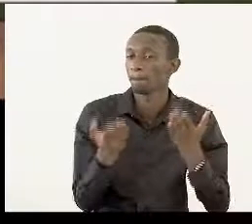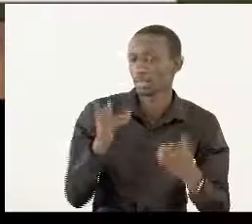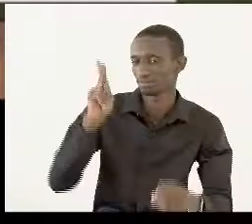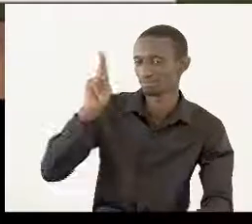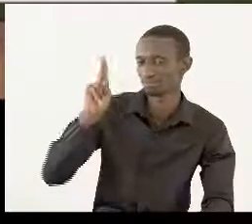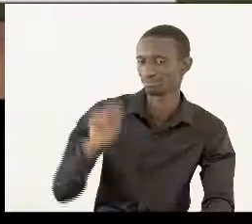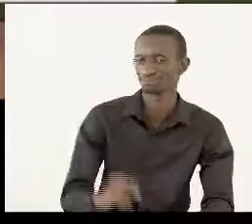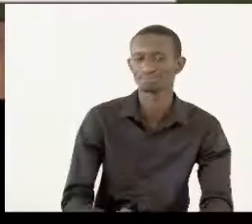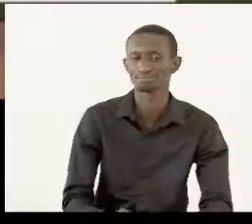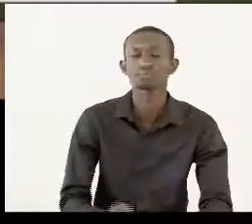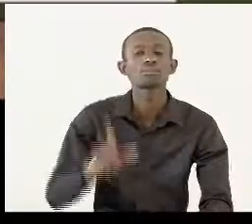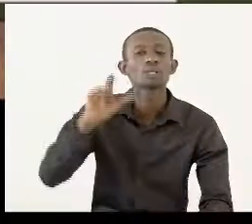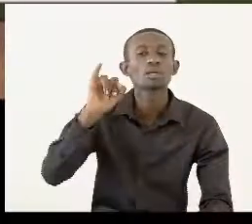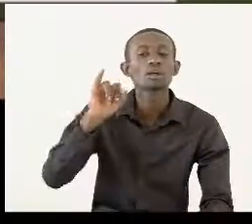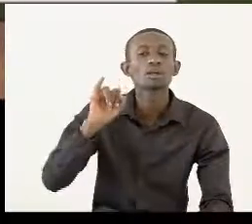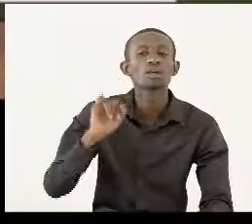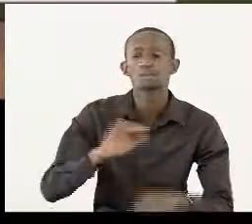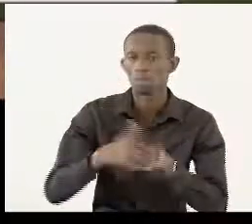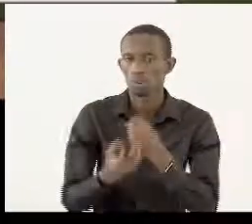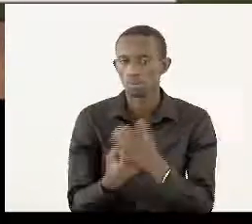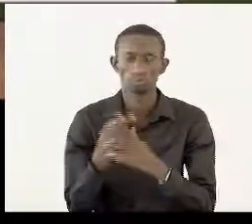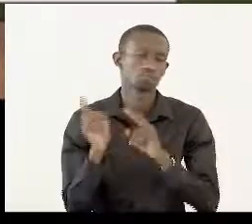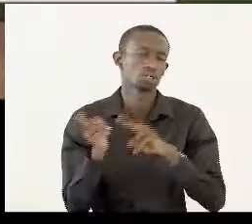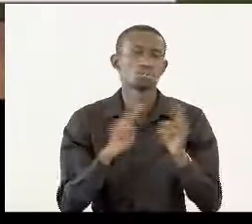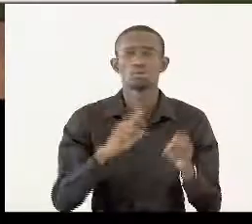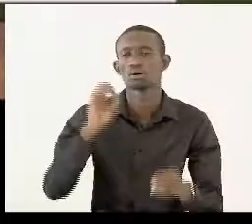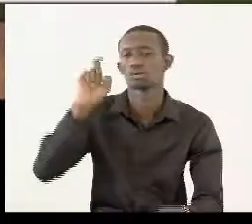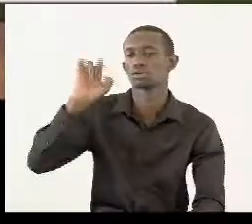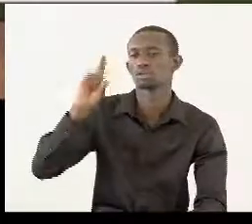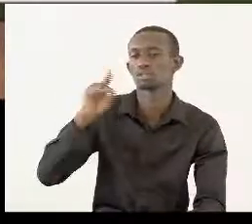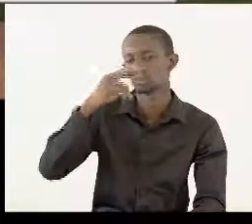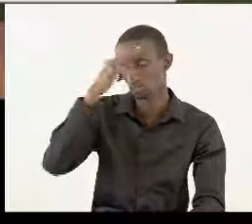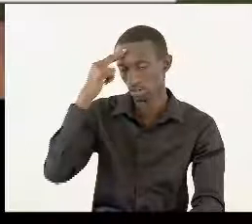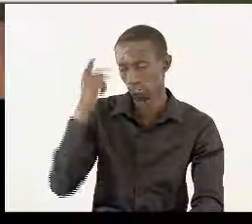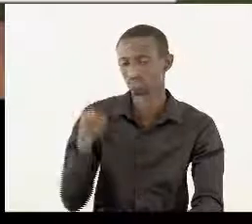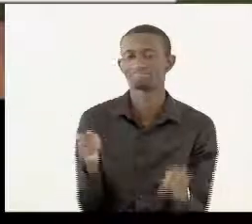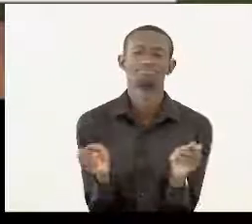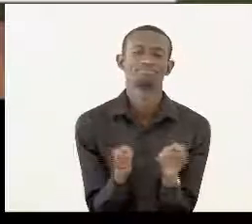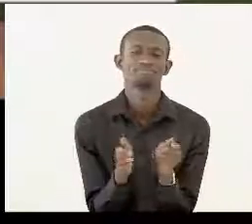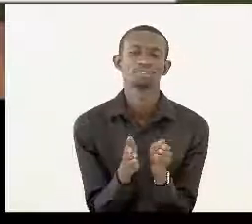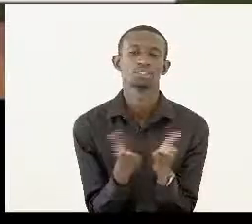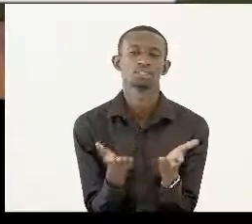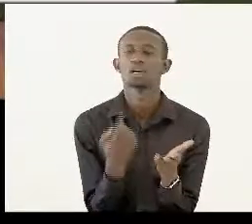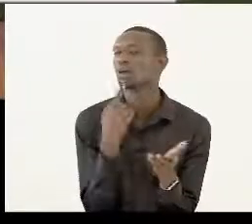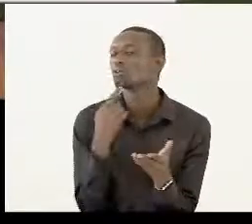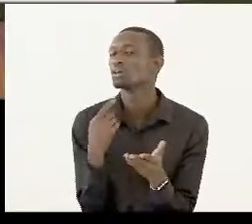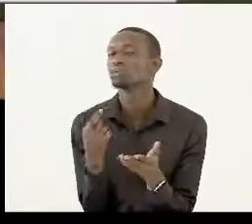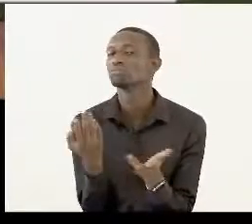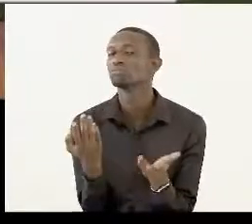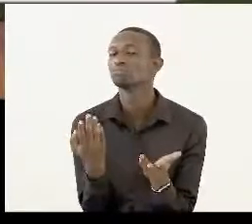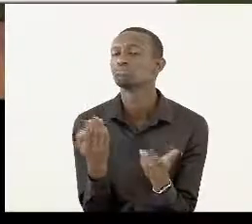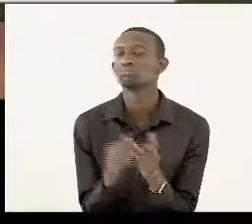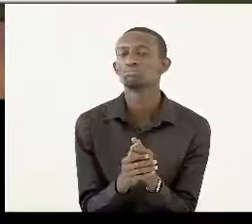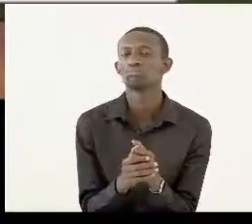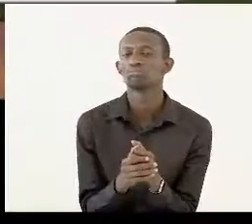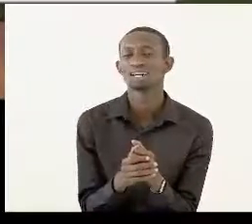So lithium forms a normal oxide only because of its small size. Here we said only, but it's not actually only,